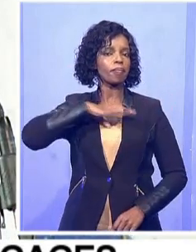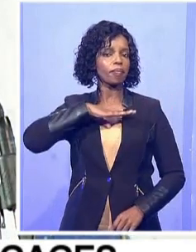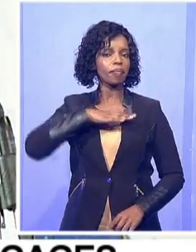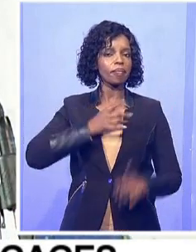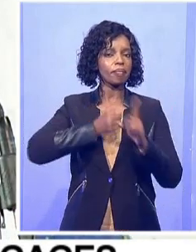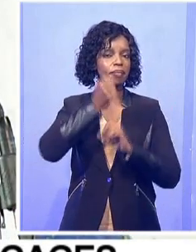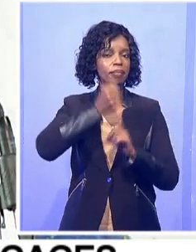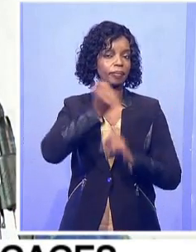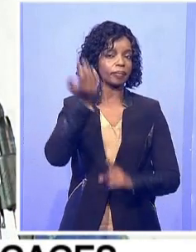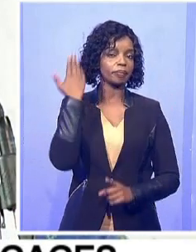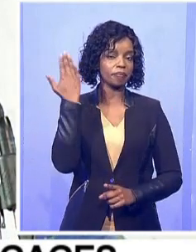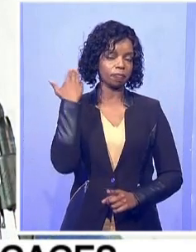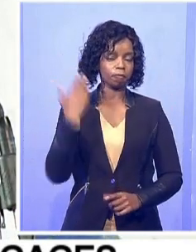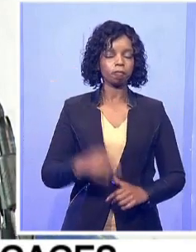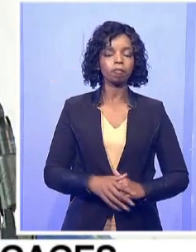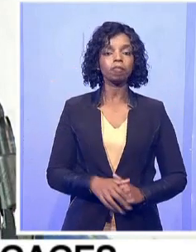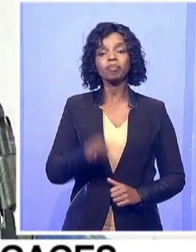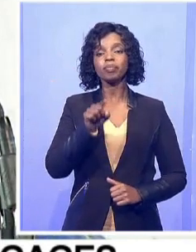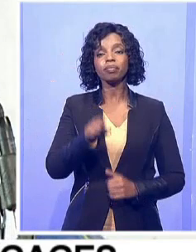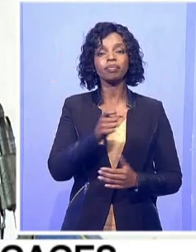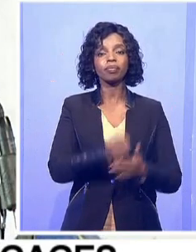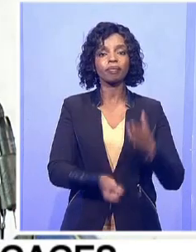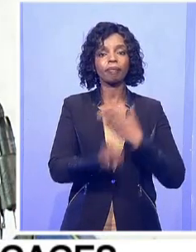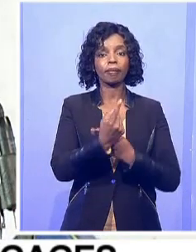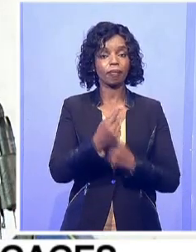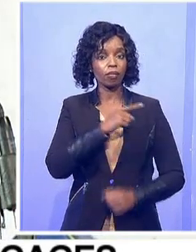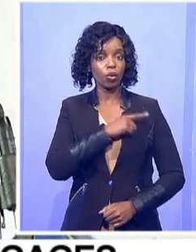when a few military veterans,